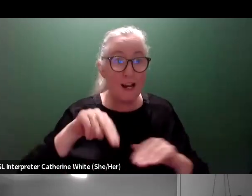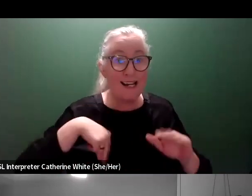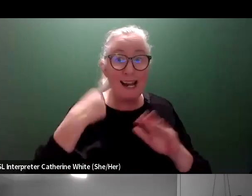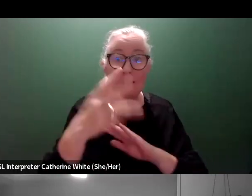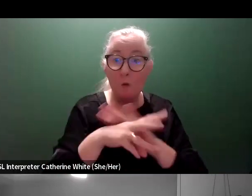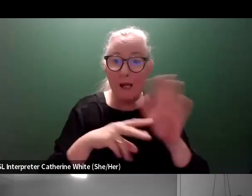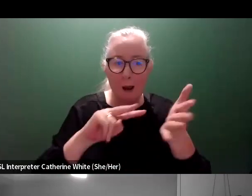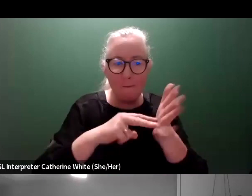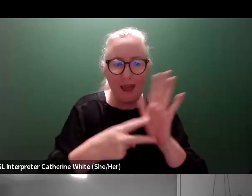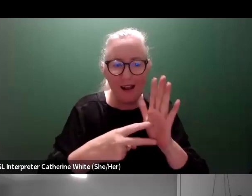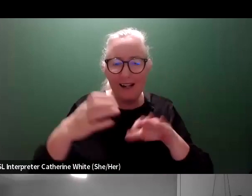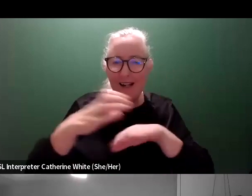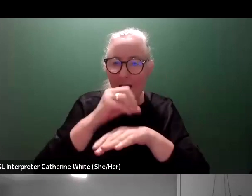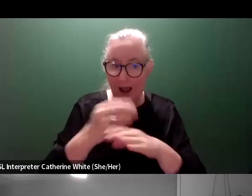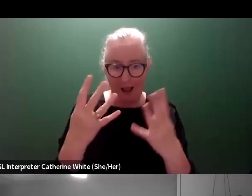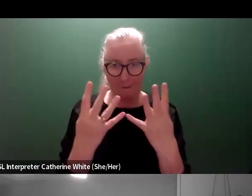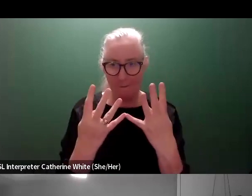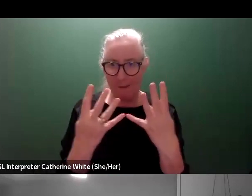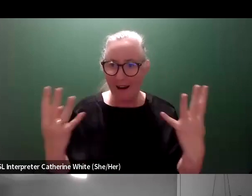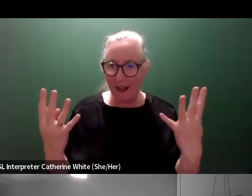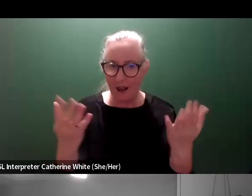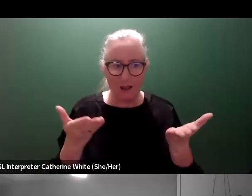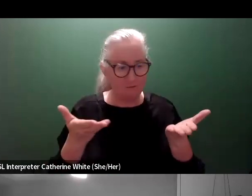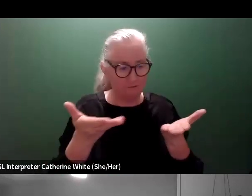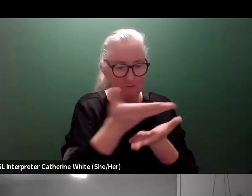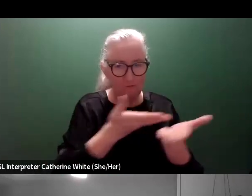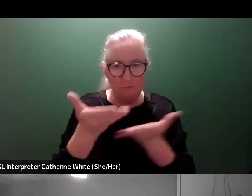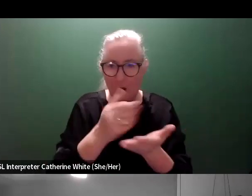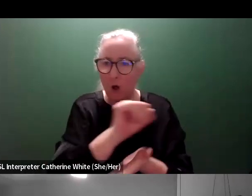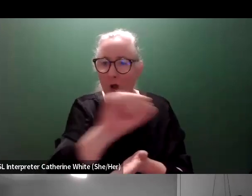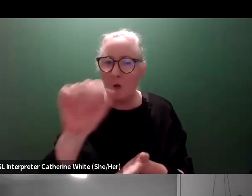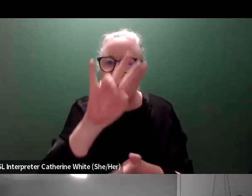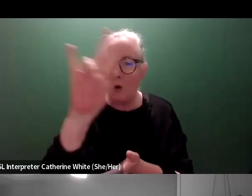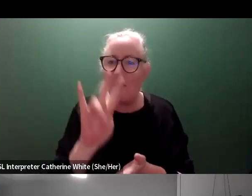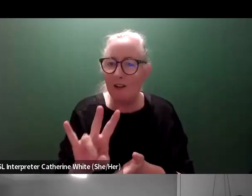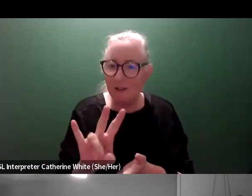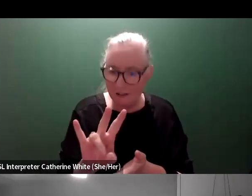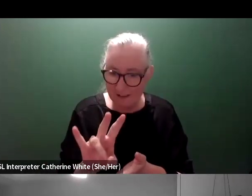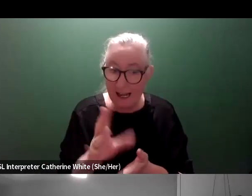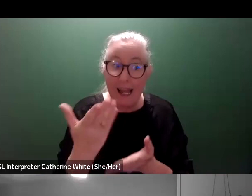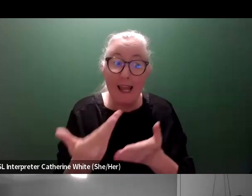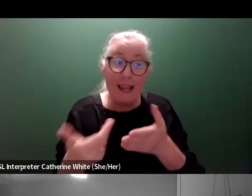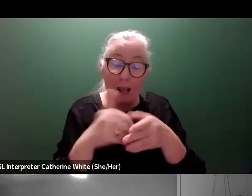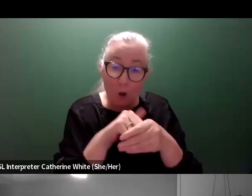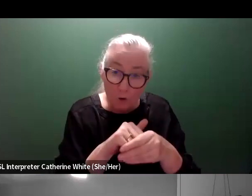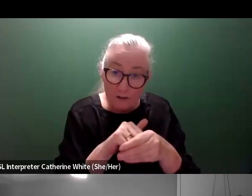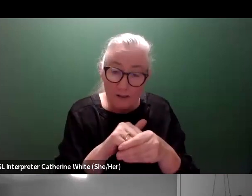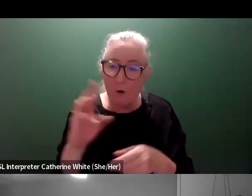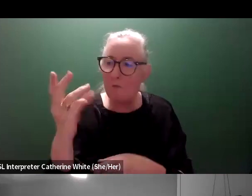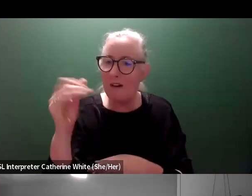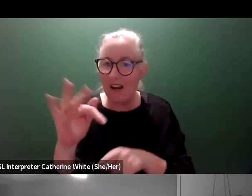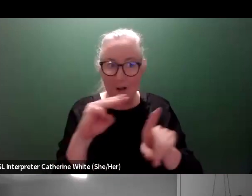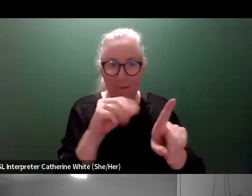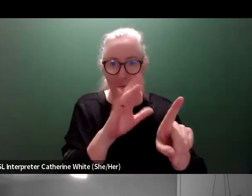to convene a panel to discuss any of those questions arising, including Professor Mary